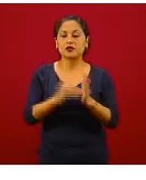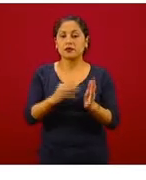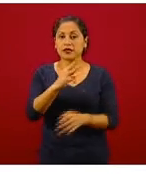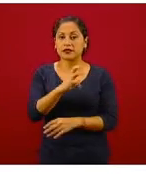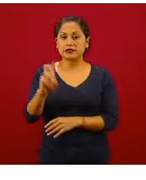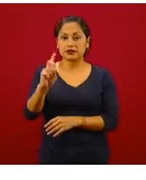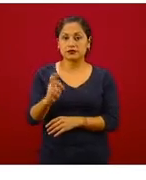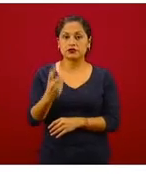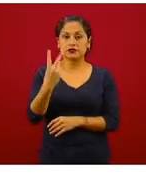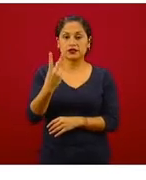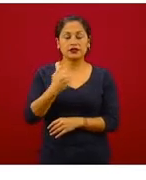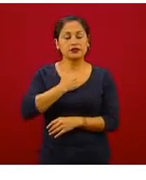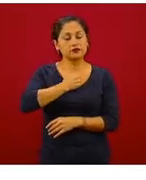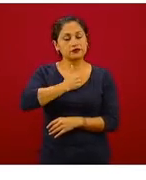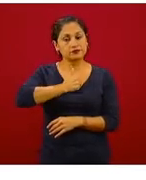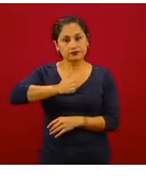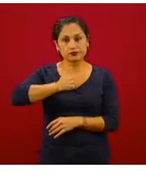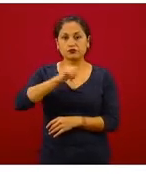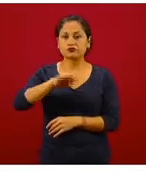We have